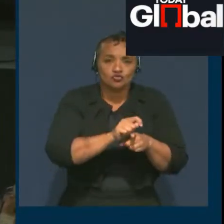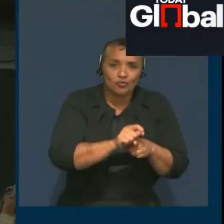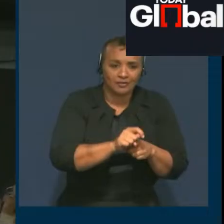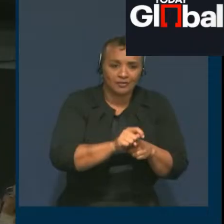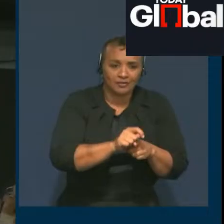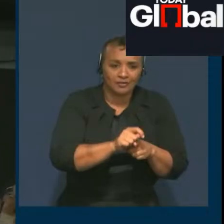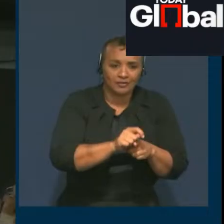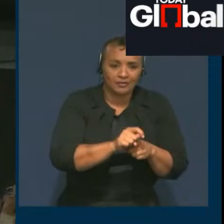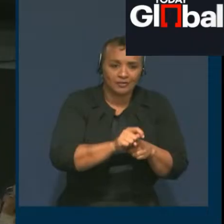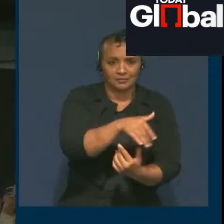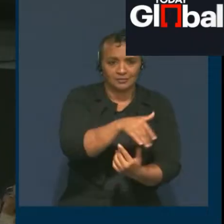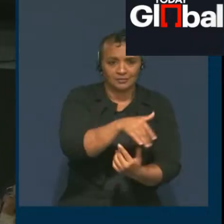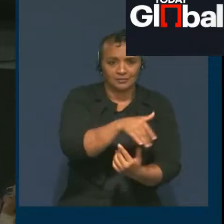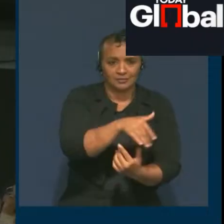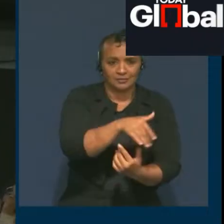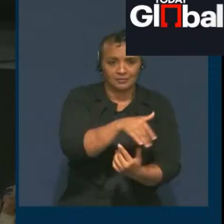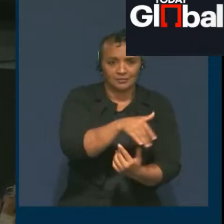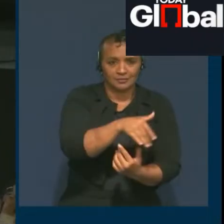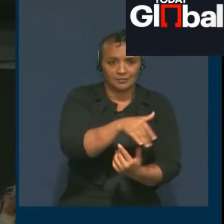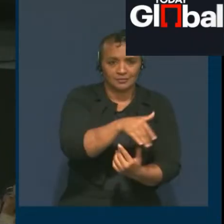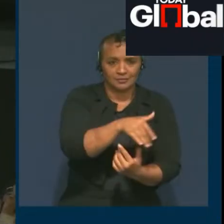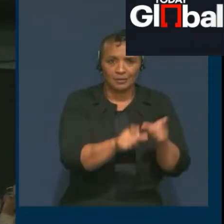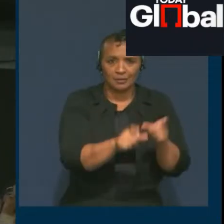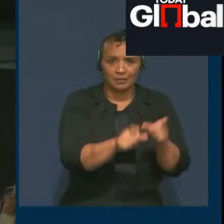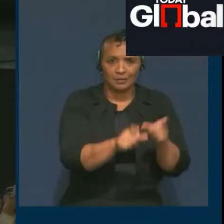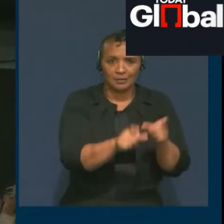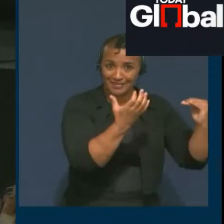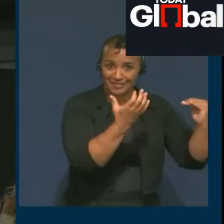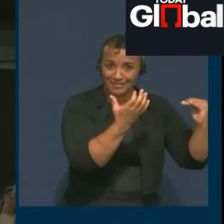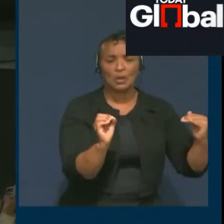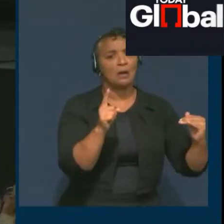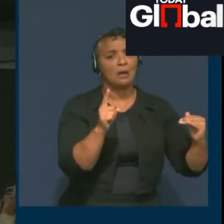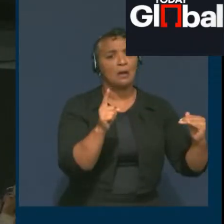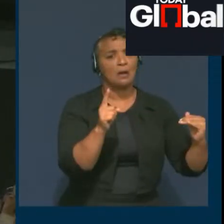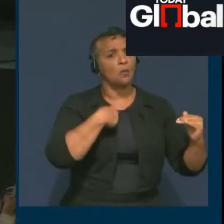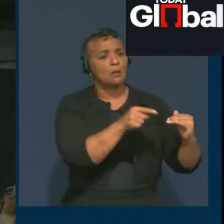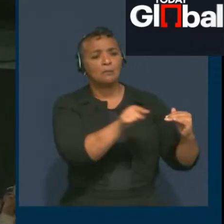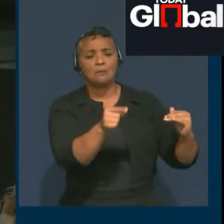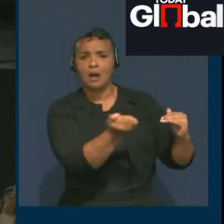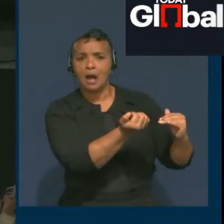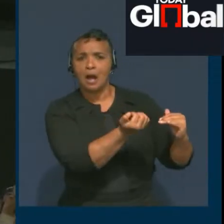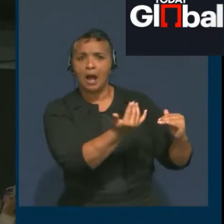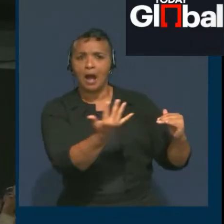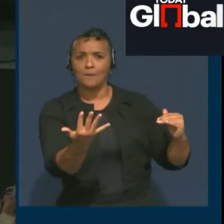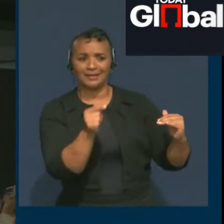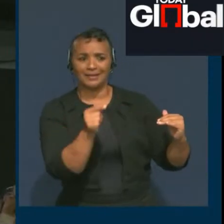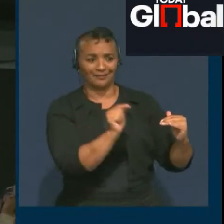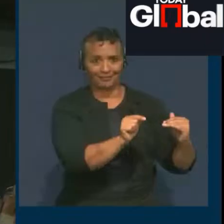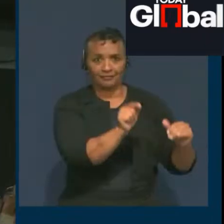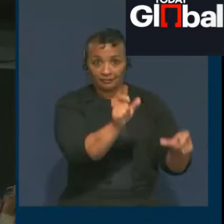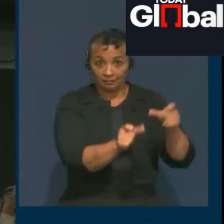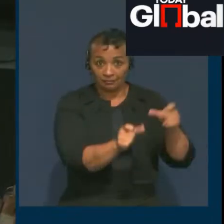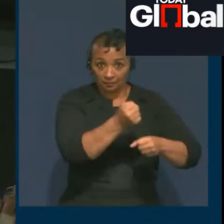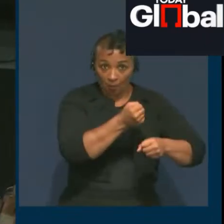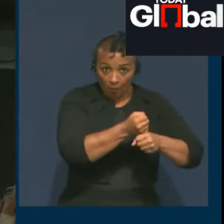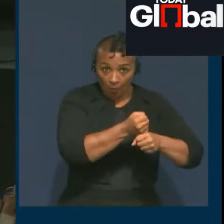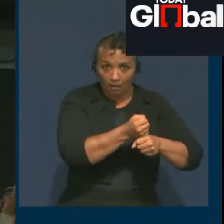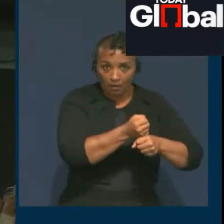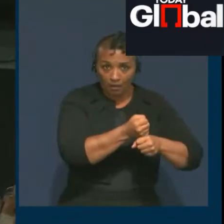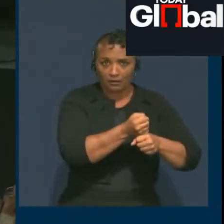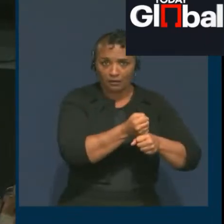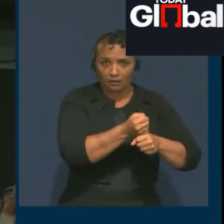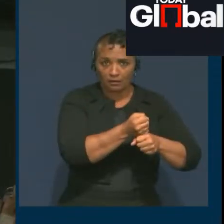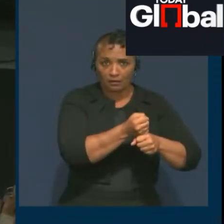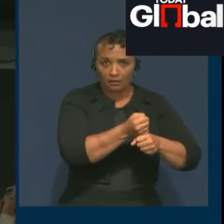helpers in this area. I'd like to find out what is the number of social helpers that are specialized